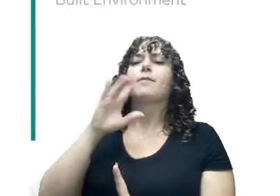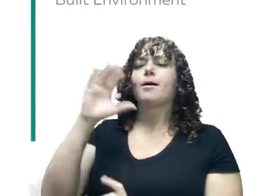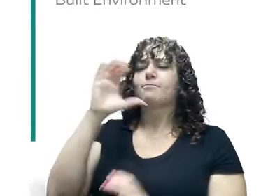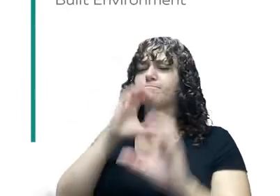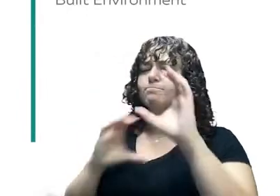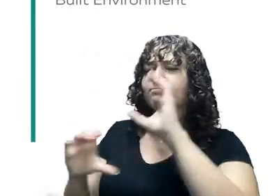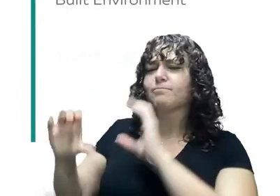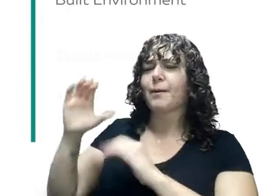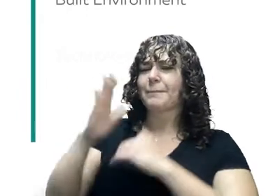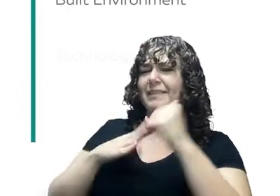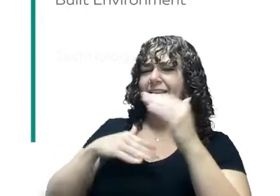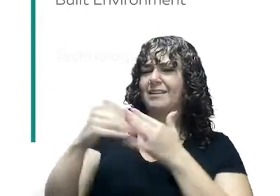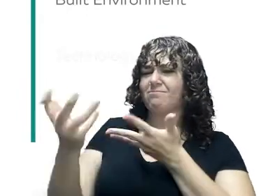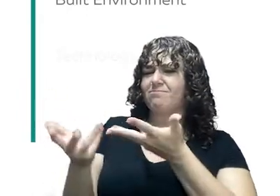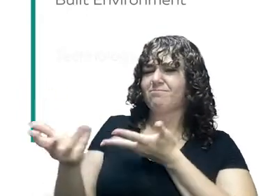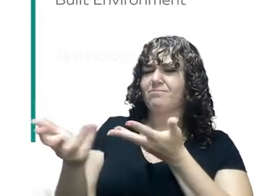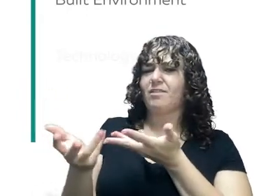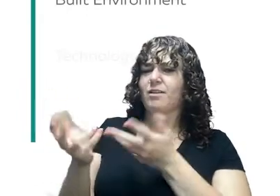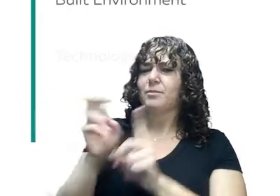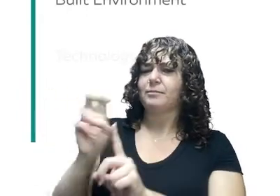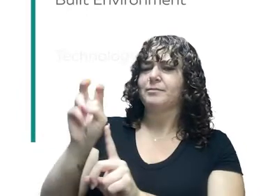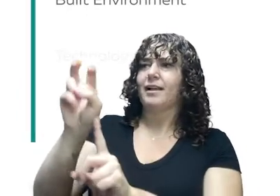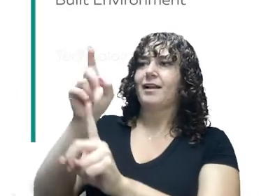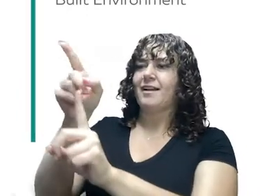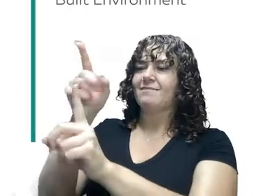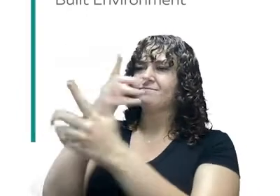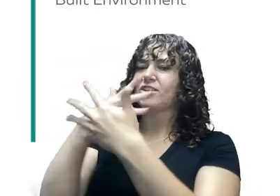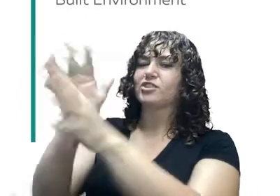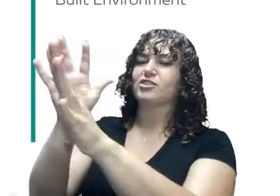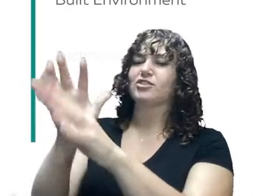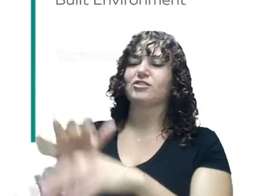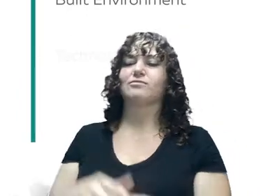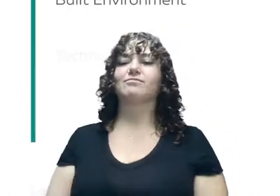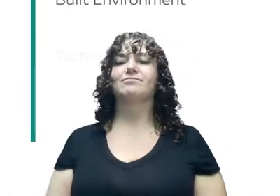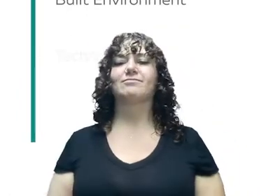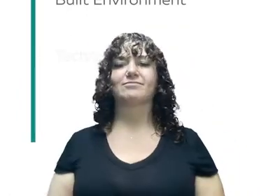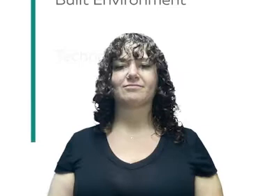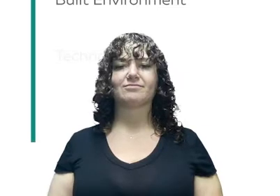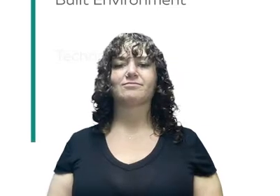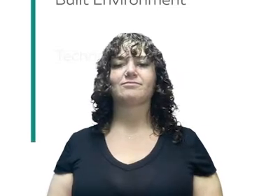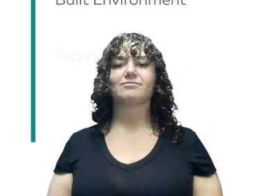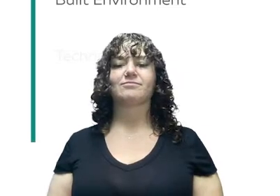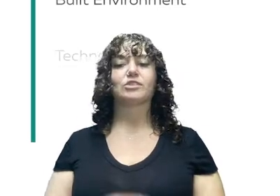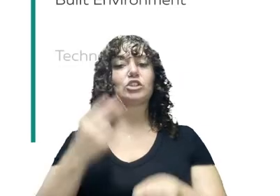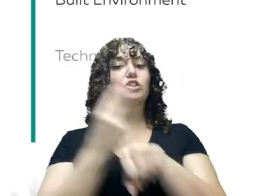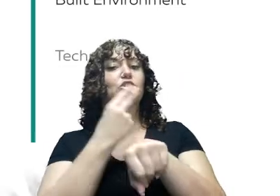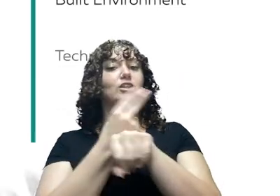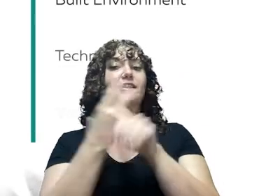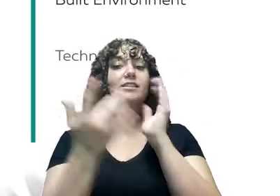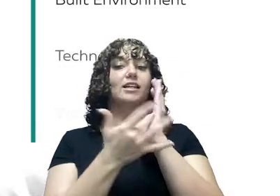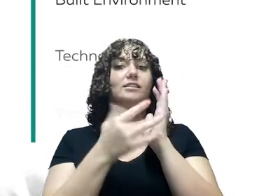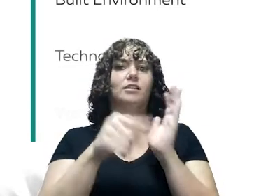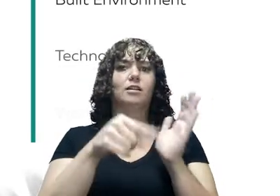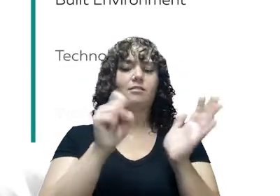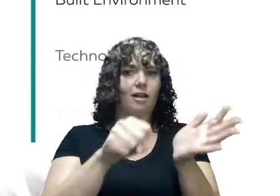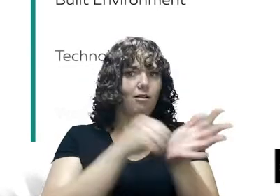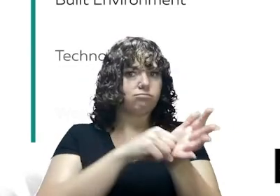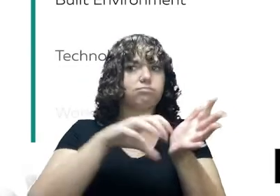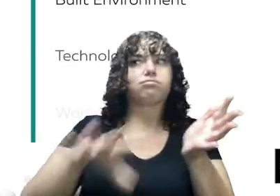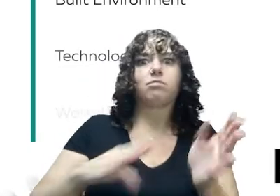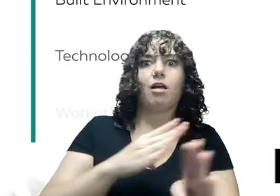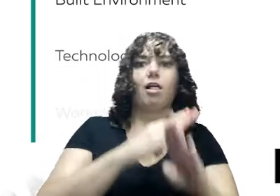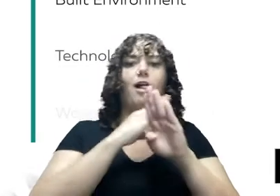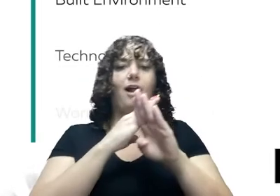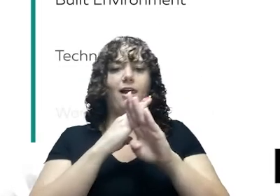will explore the built environment from entry to accessing information to completing the journey. The use of technology can remove barriers